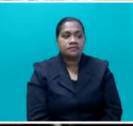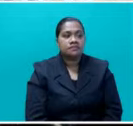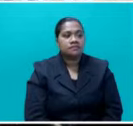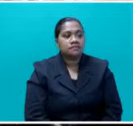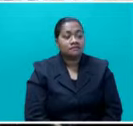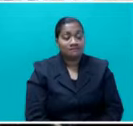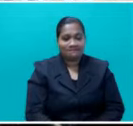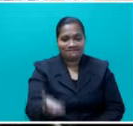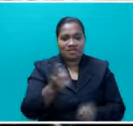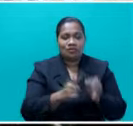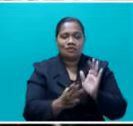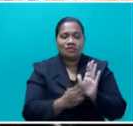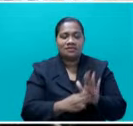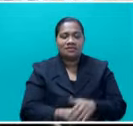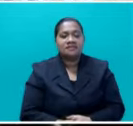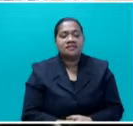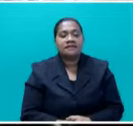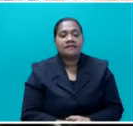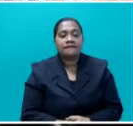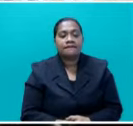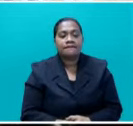Minister, you have the floor.